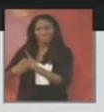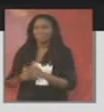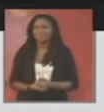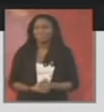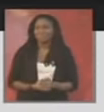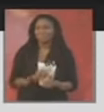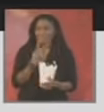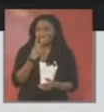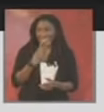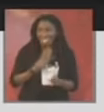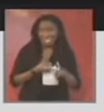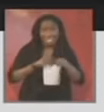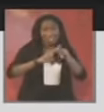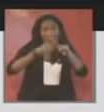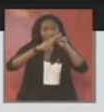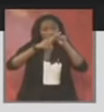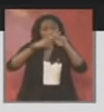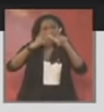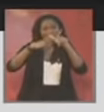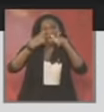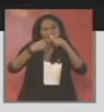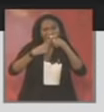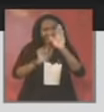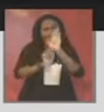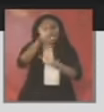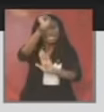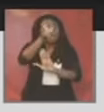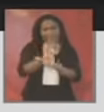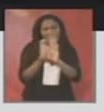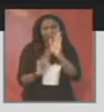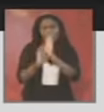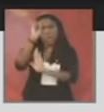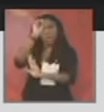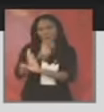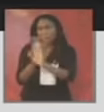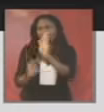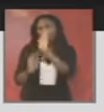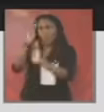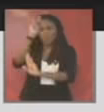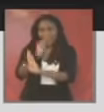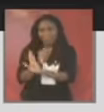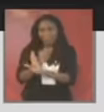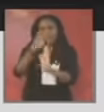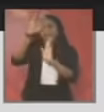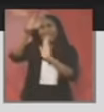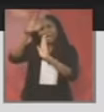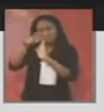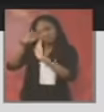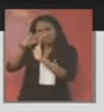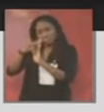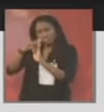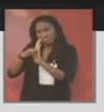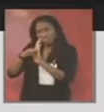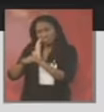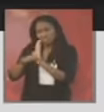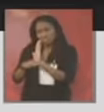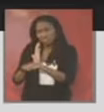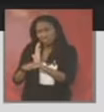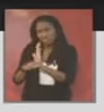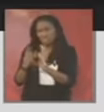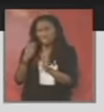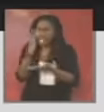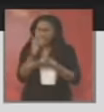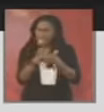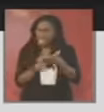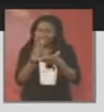and then September, October, November, the blue, green, and orange, coming down, that big peak in November representing